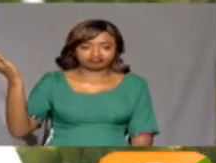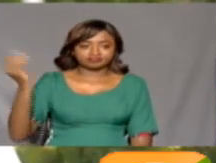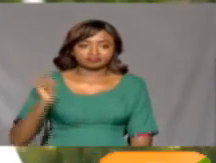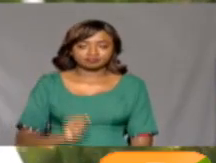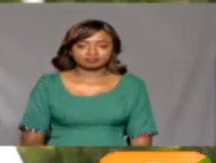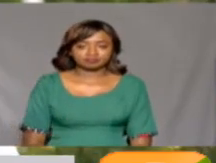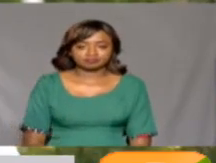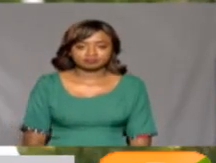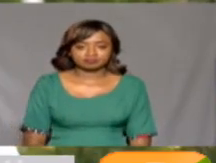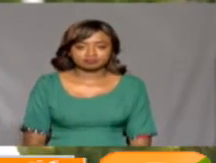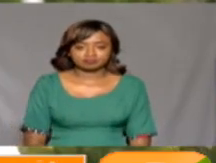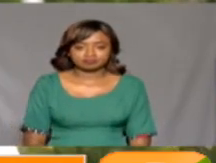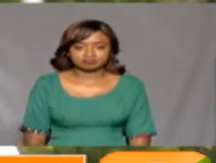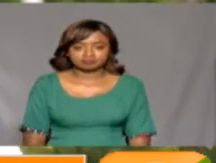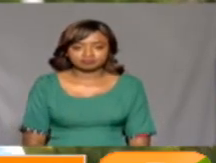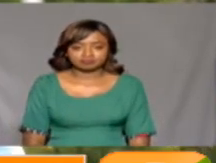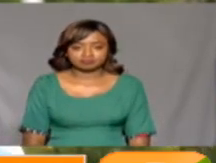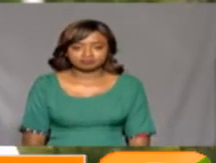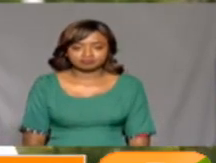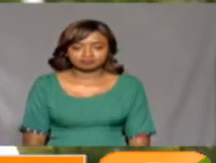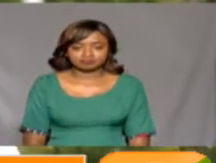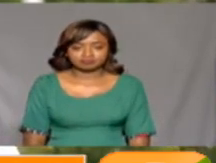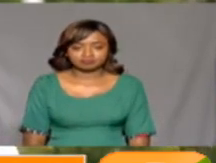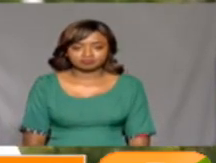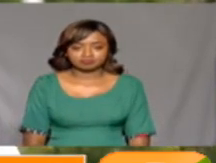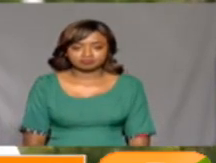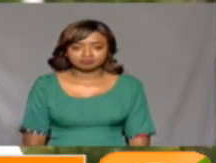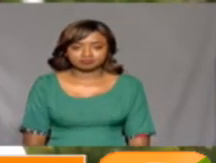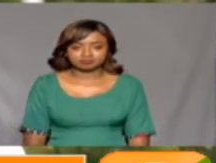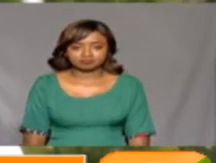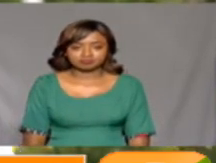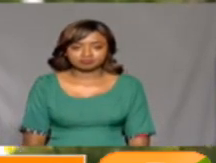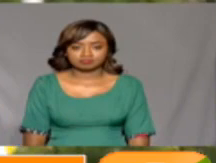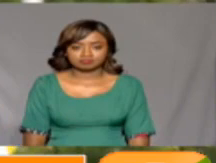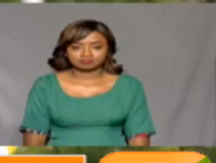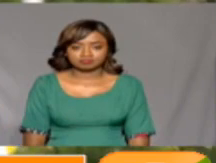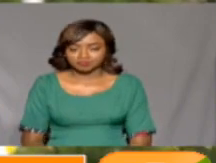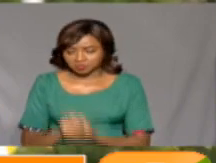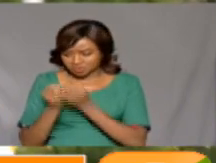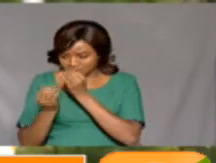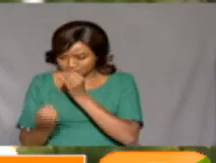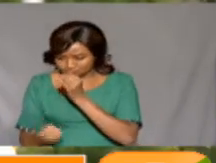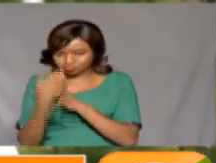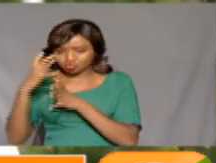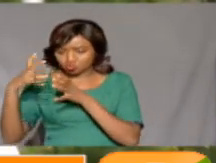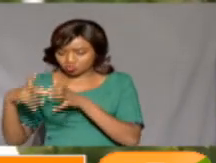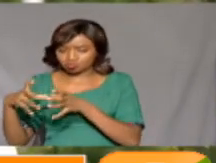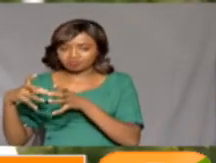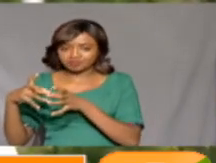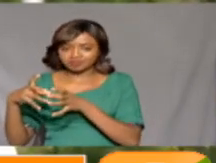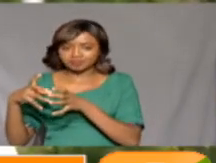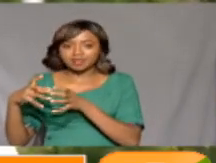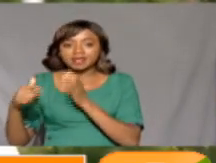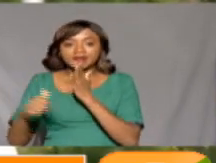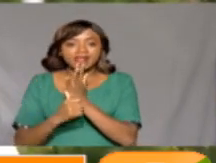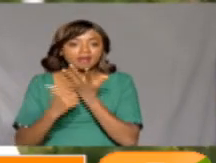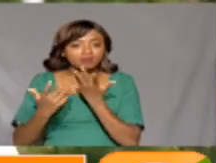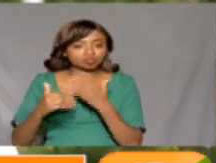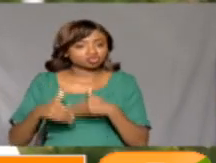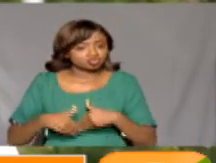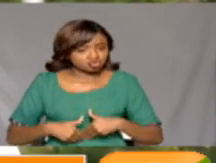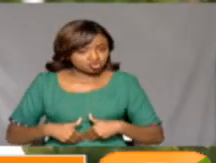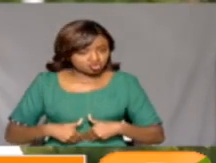galvanized themselves into this youth for KANU 92, when the elections